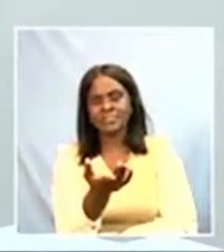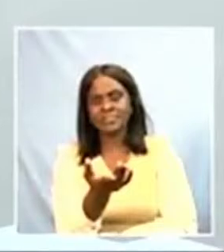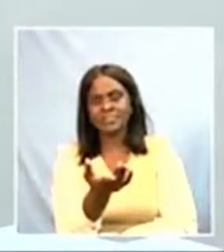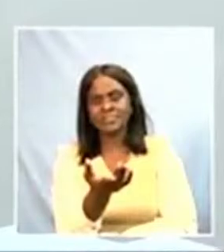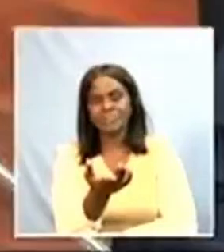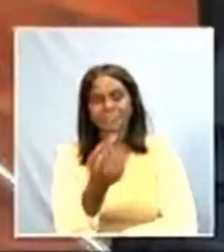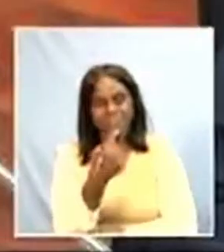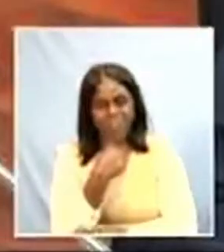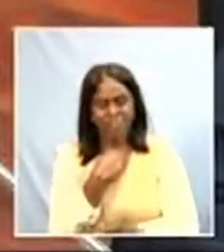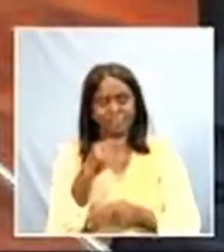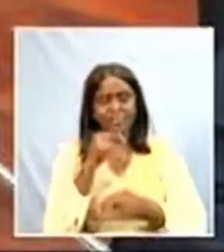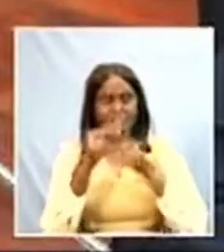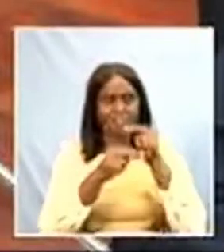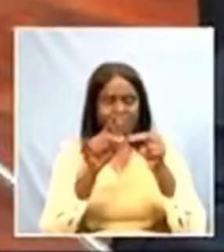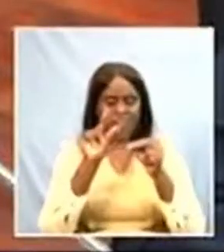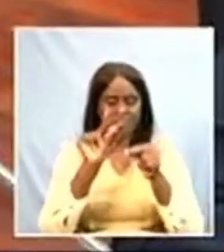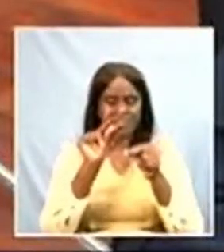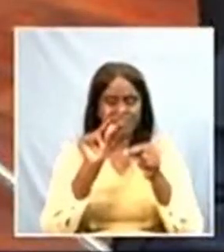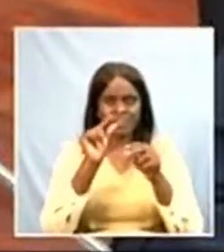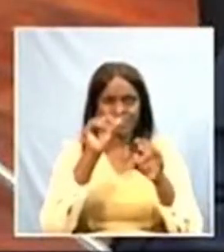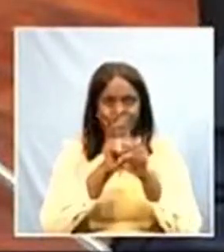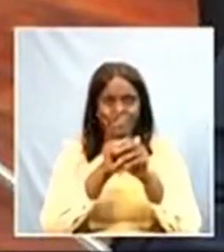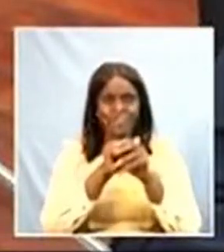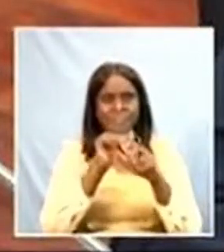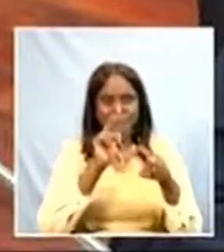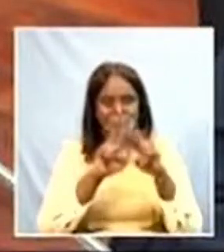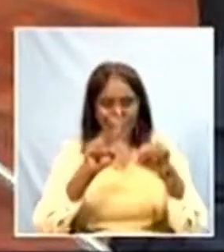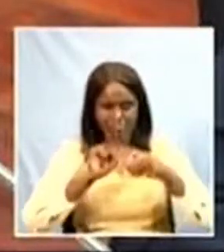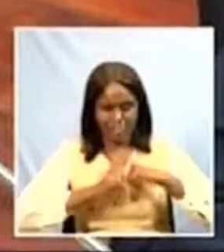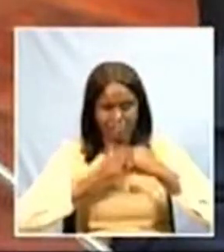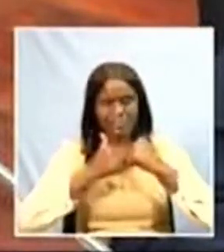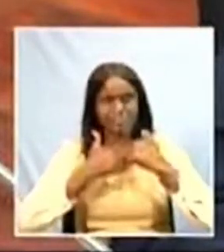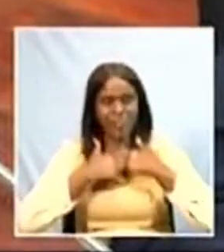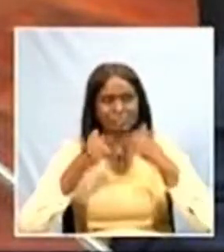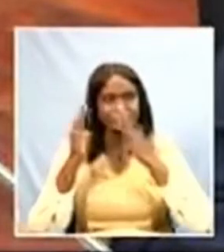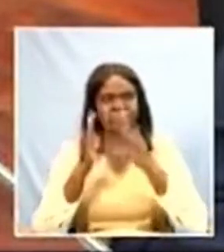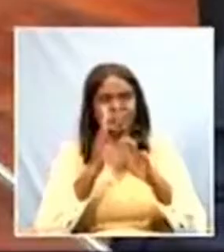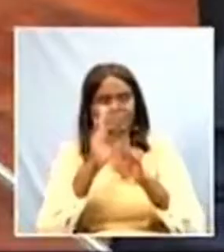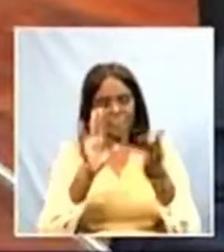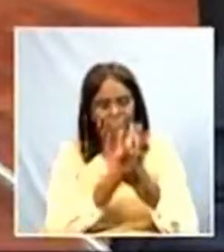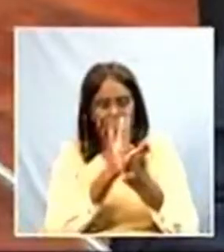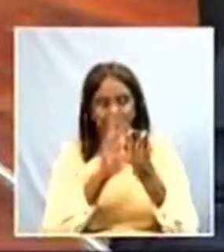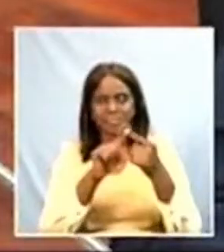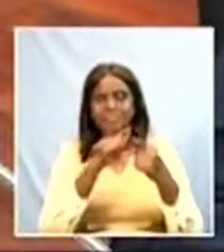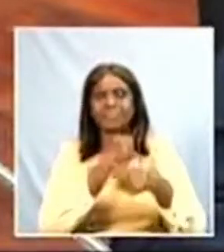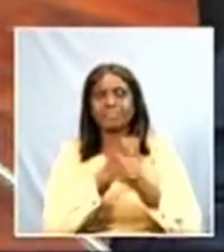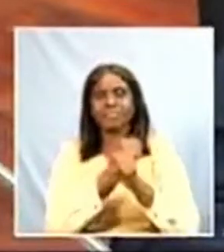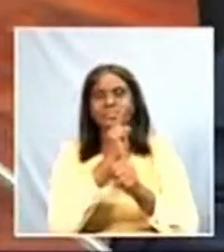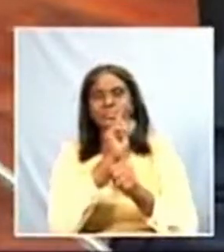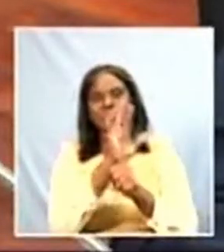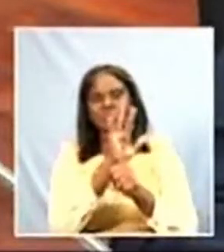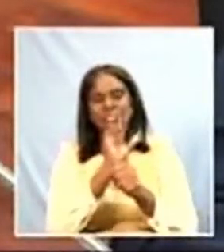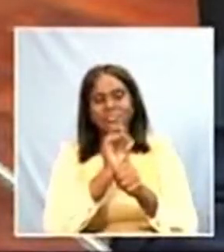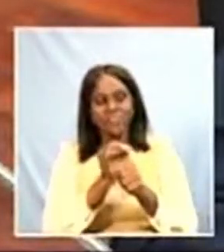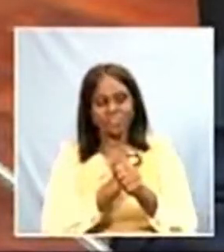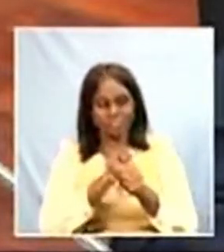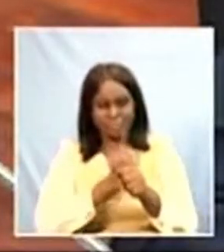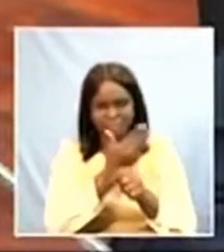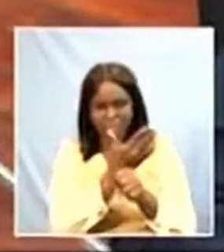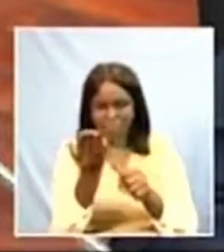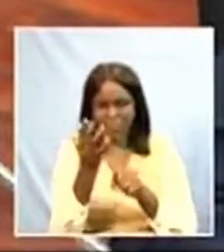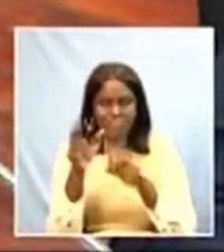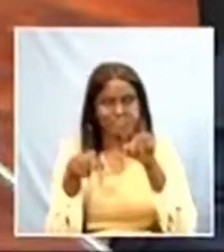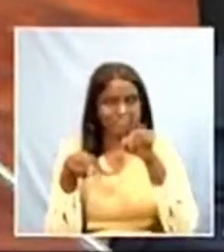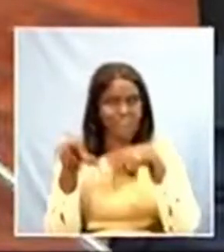I mean a bit in that, Chair, we took corrective measures quickly to ensure that our